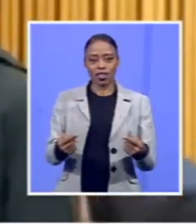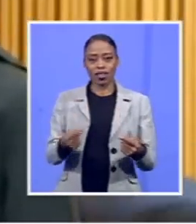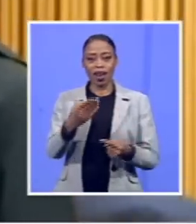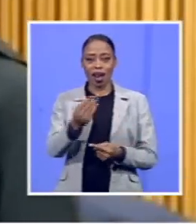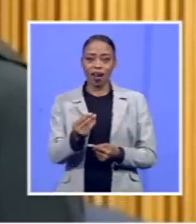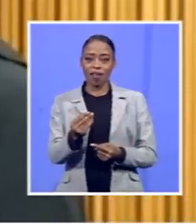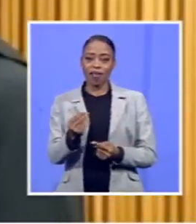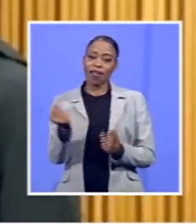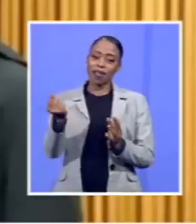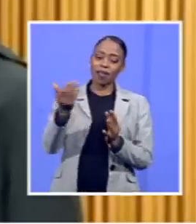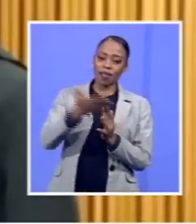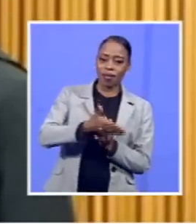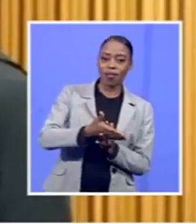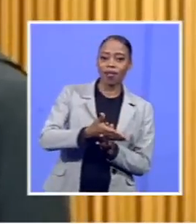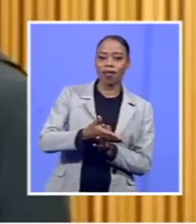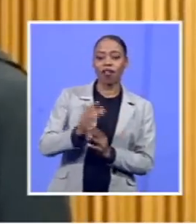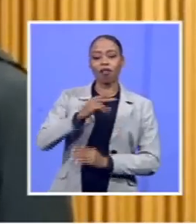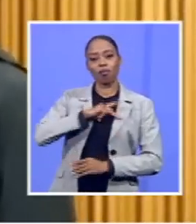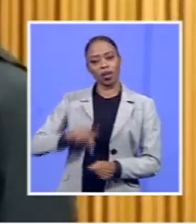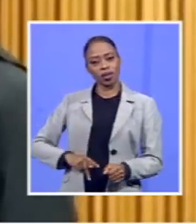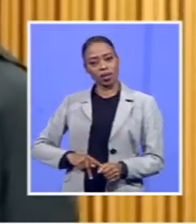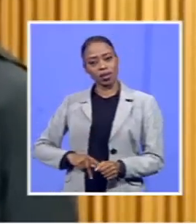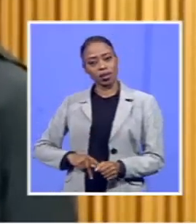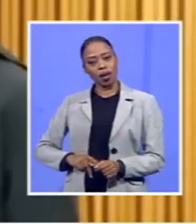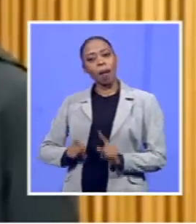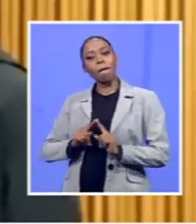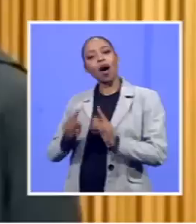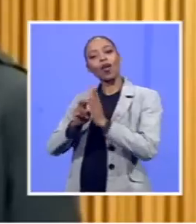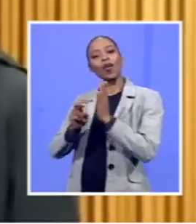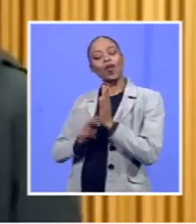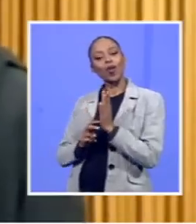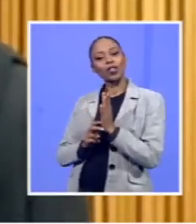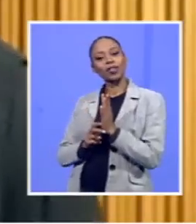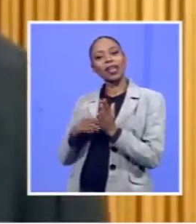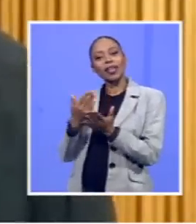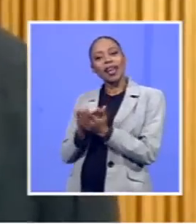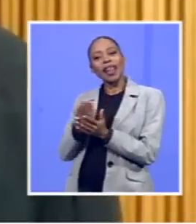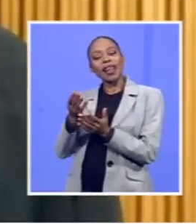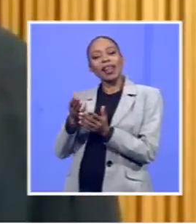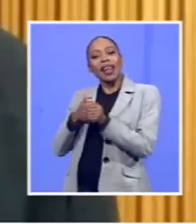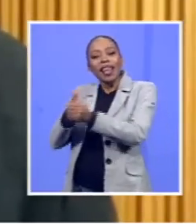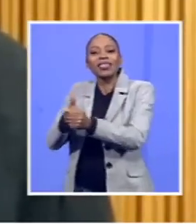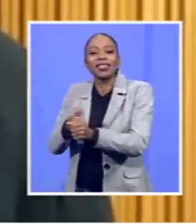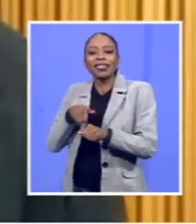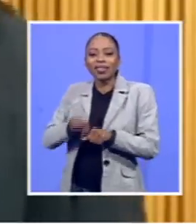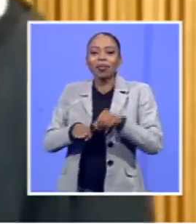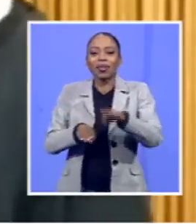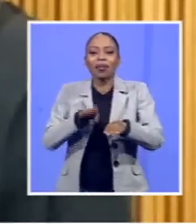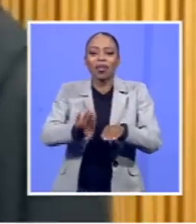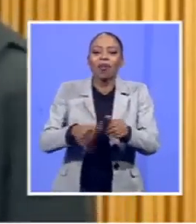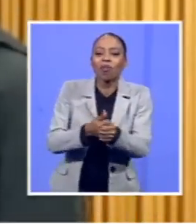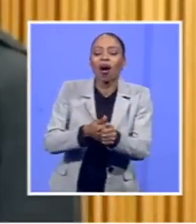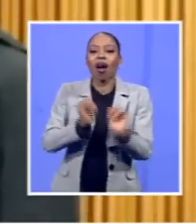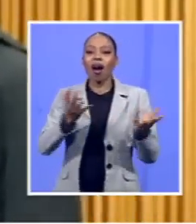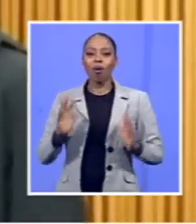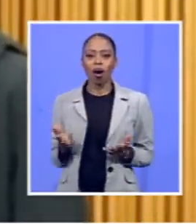an impeachment in that case of a president without rules that define each step.